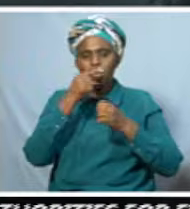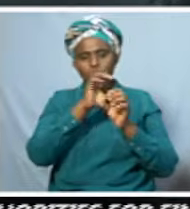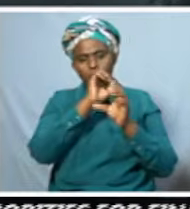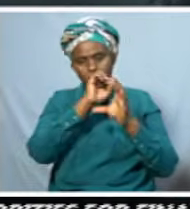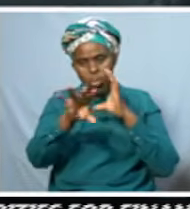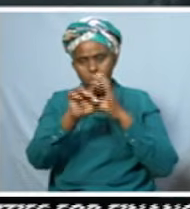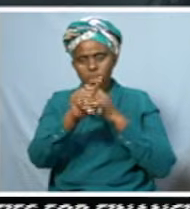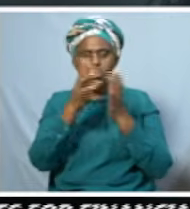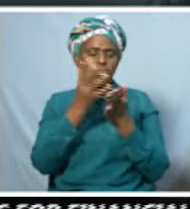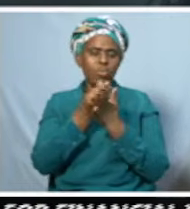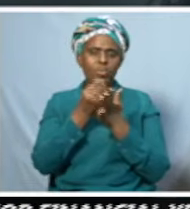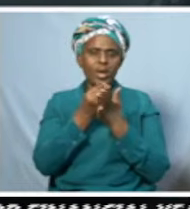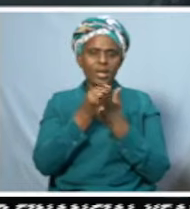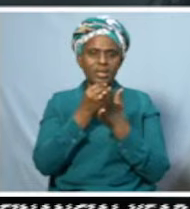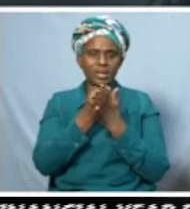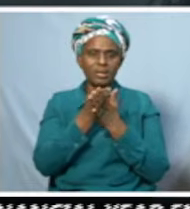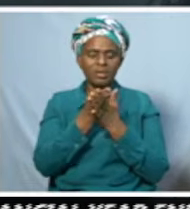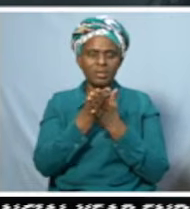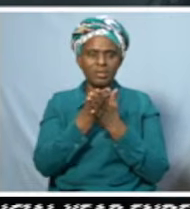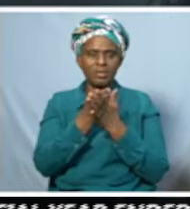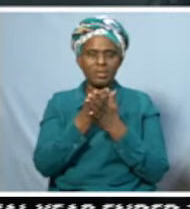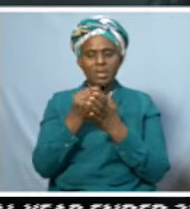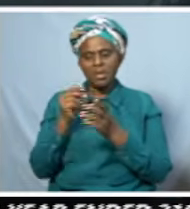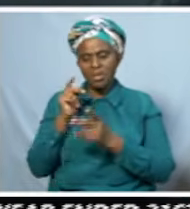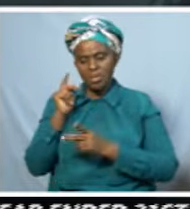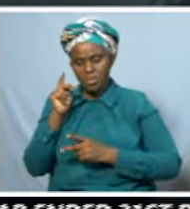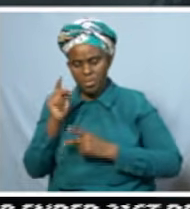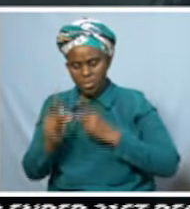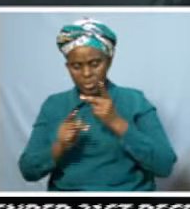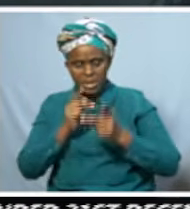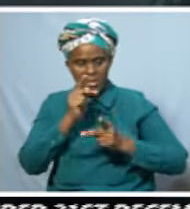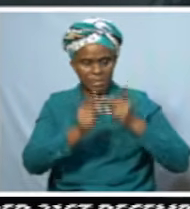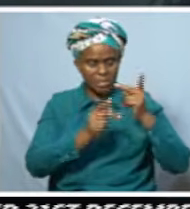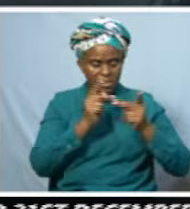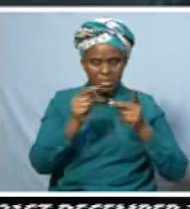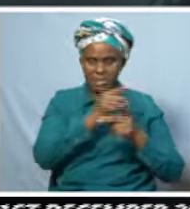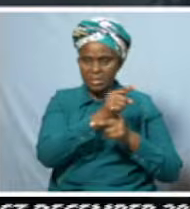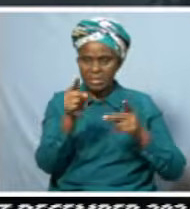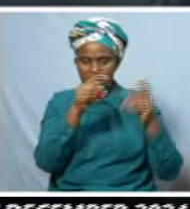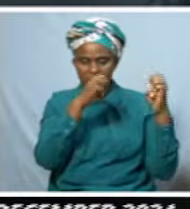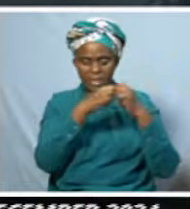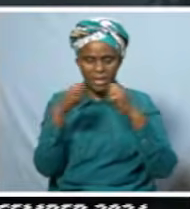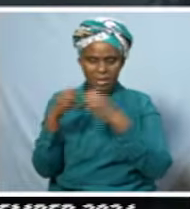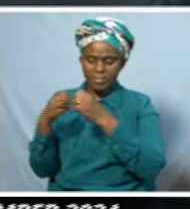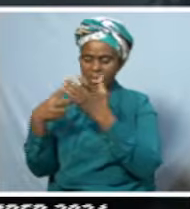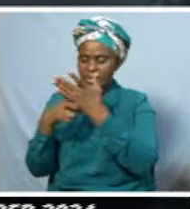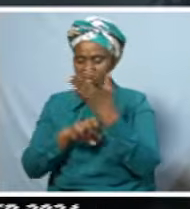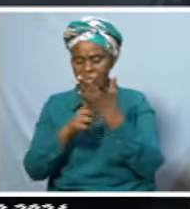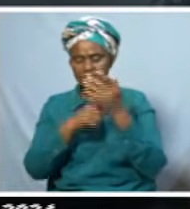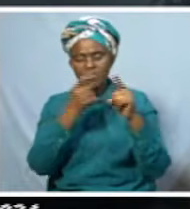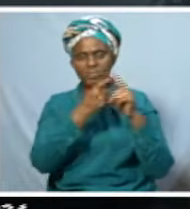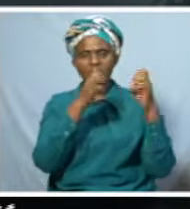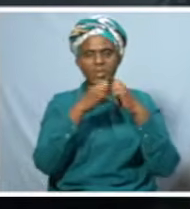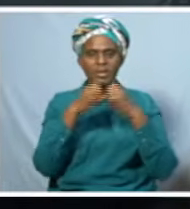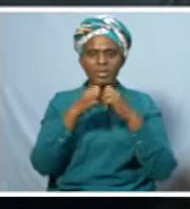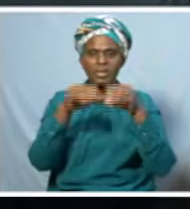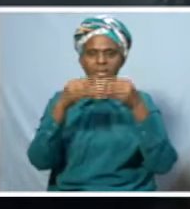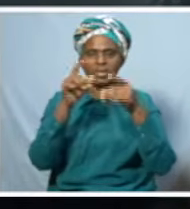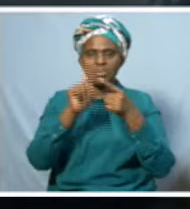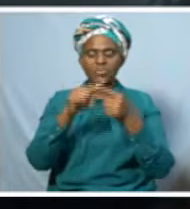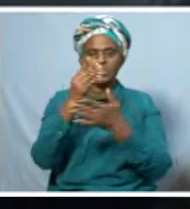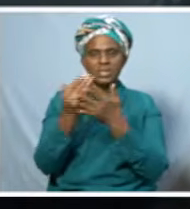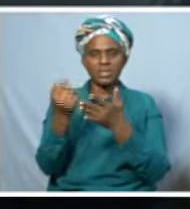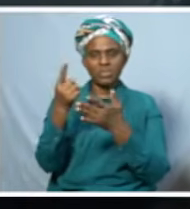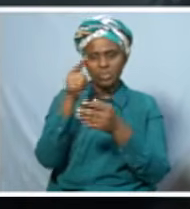monies, have a procedure whereby those bank receipts from the bank are given to